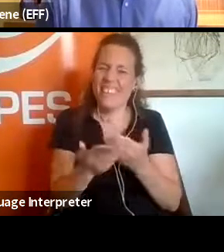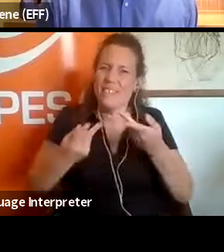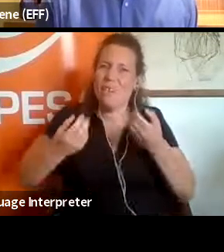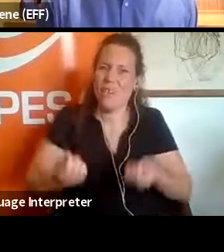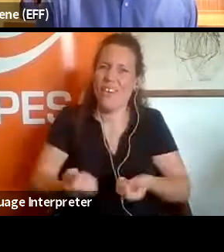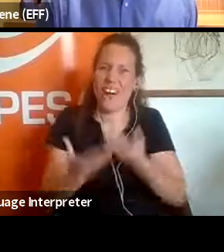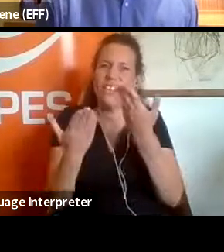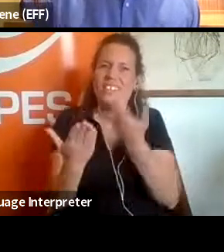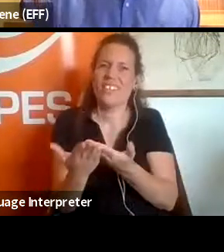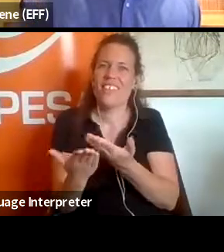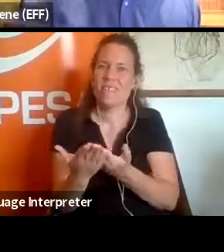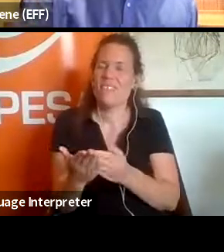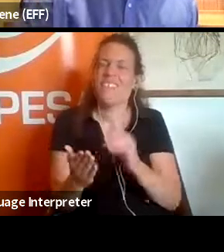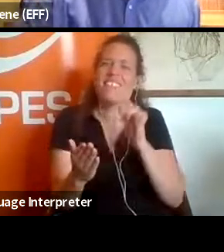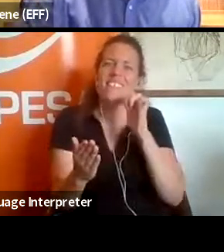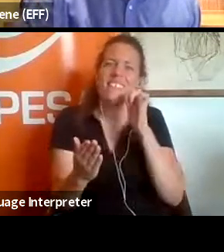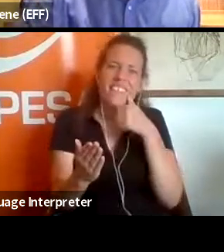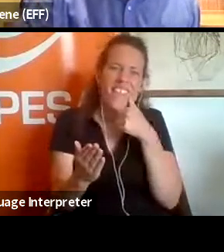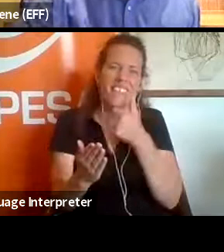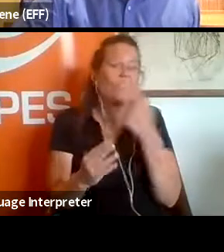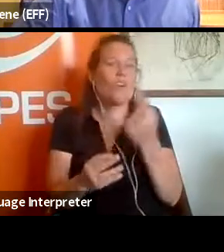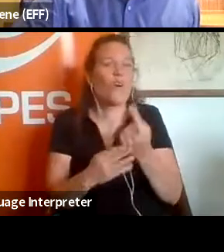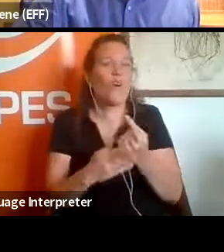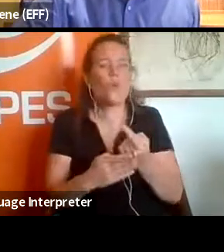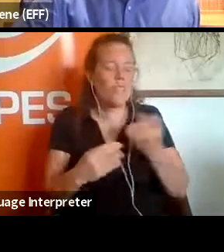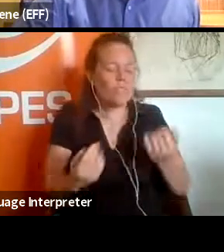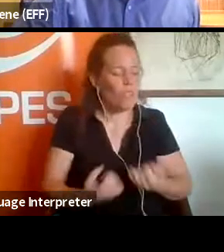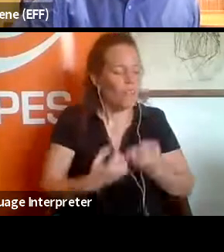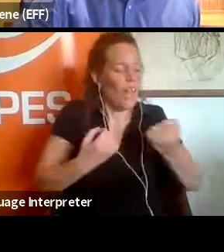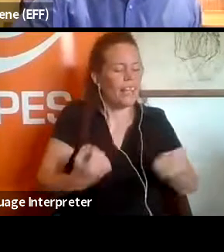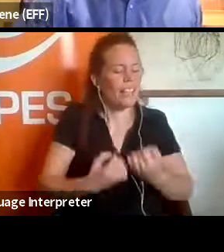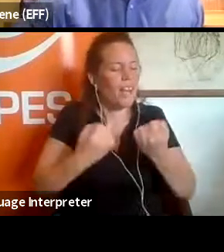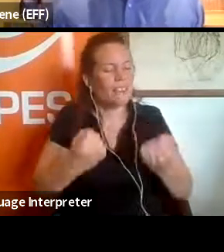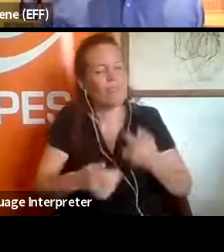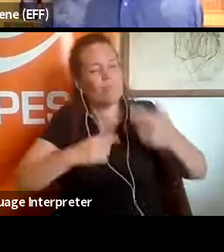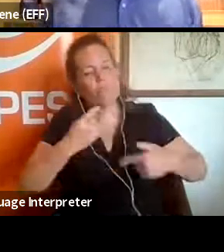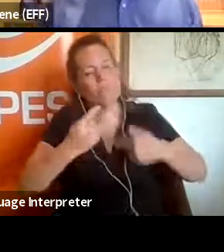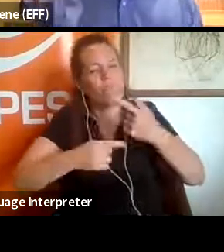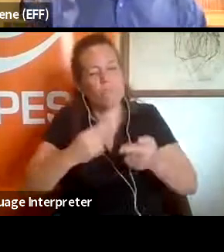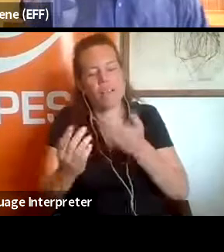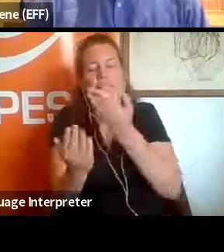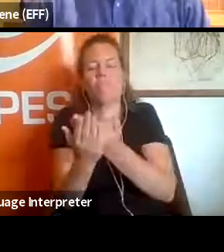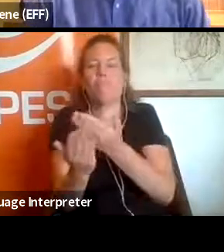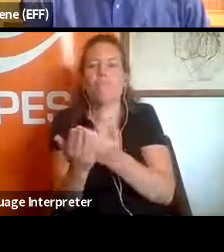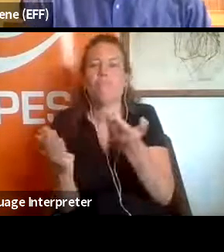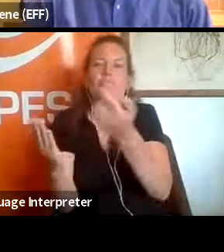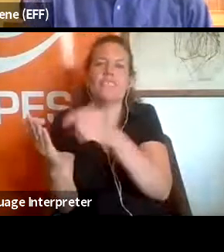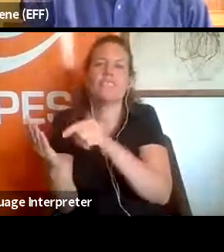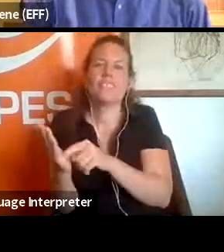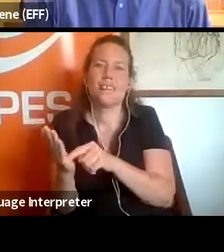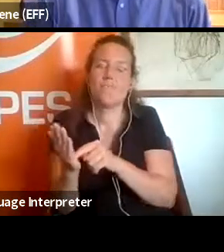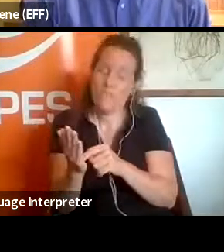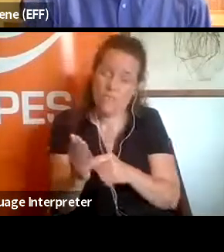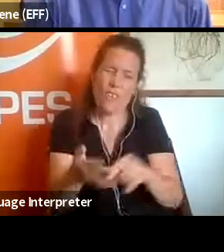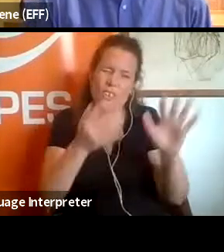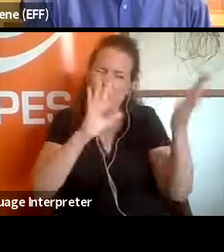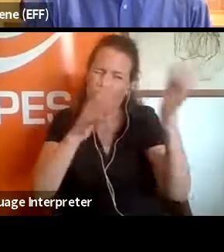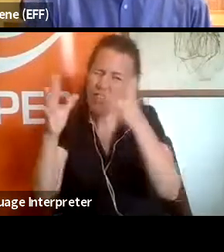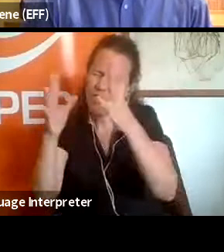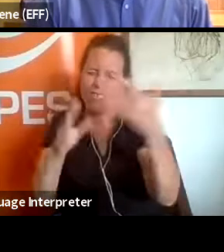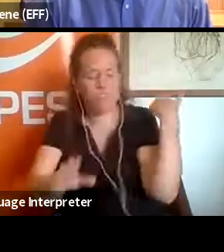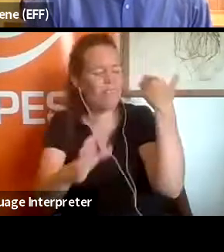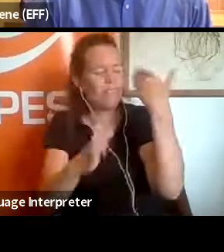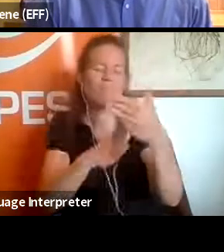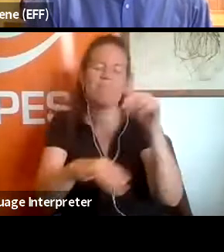it's not just a tick box activity, and there's actually something that's going to come from it, and it's going to make the world a little bit better. So congratulations to all the hard work on this.